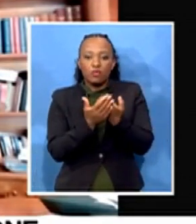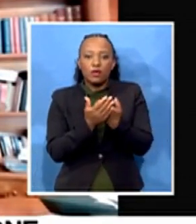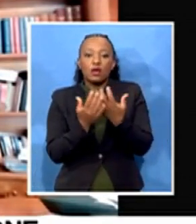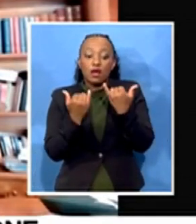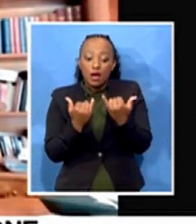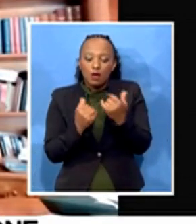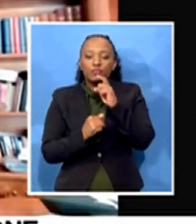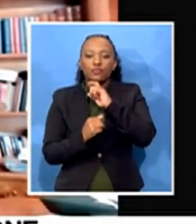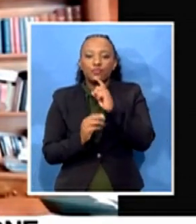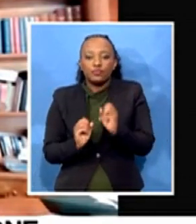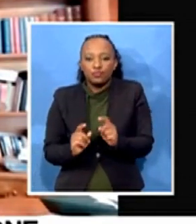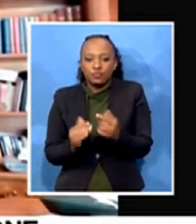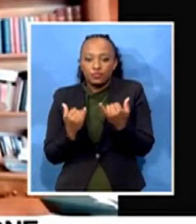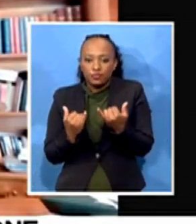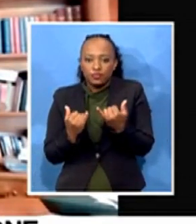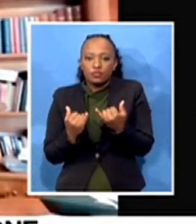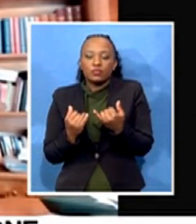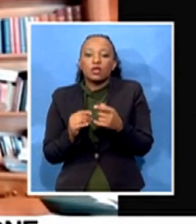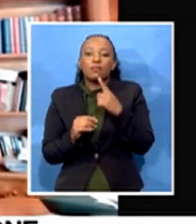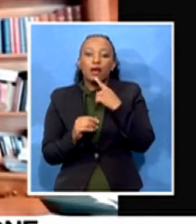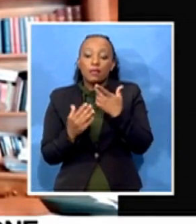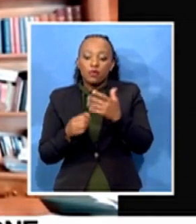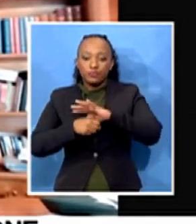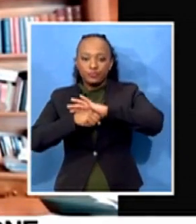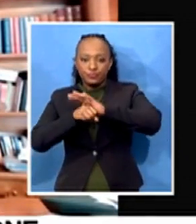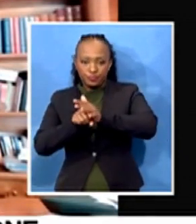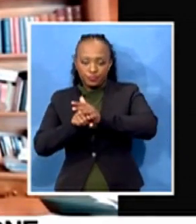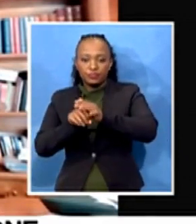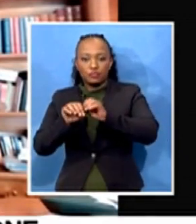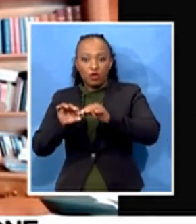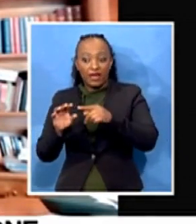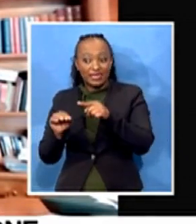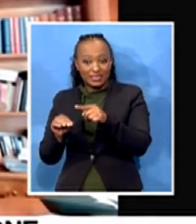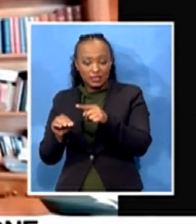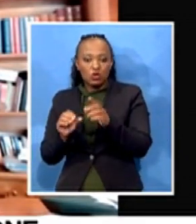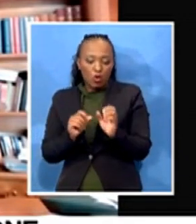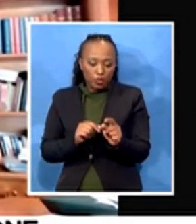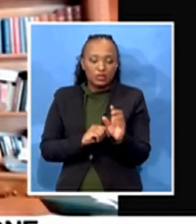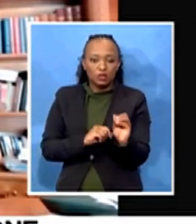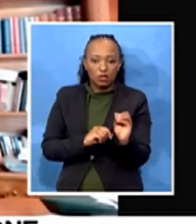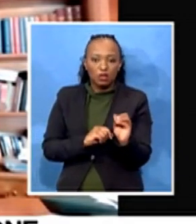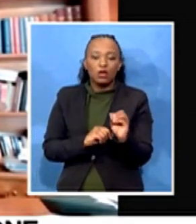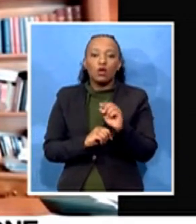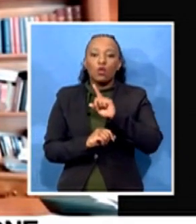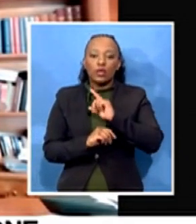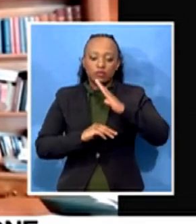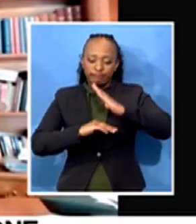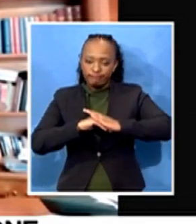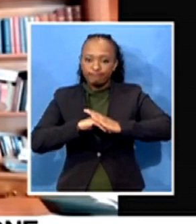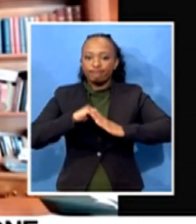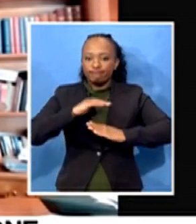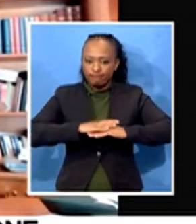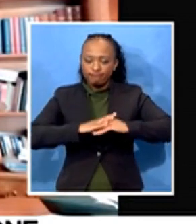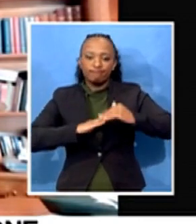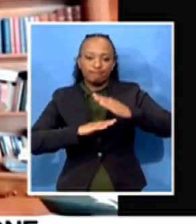presented by COVID-19 to build better, to build our